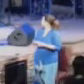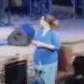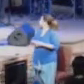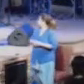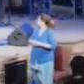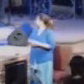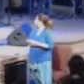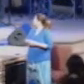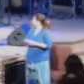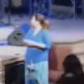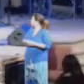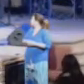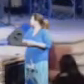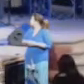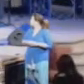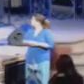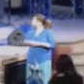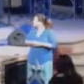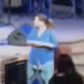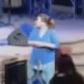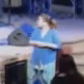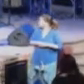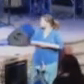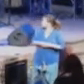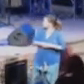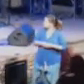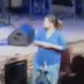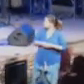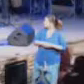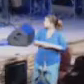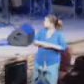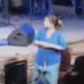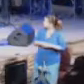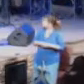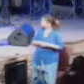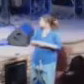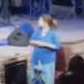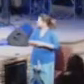I so appreciate Phil's testimony in acknowledging how